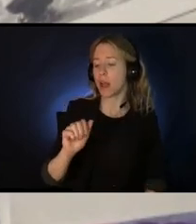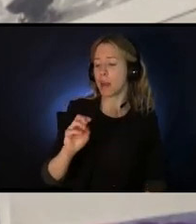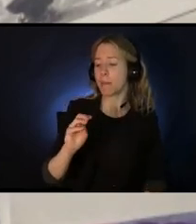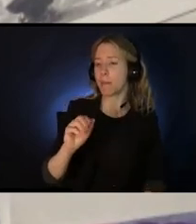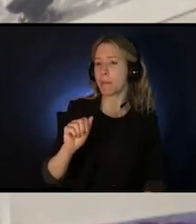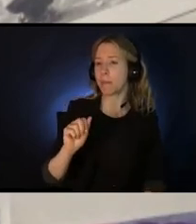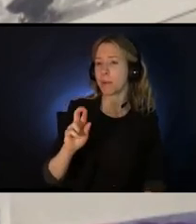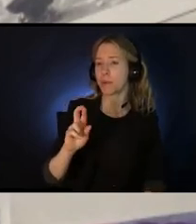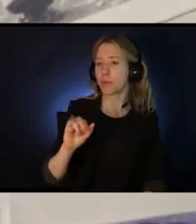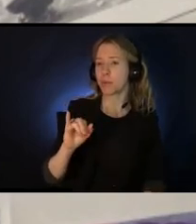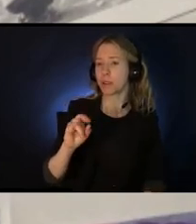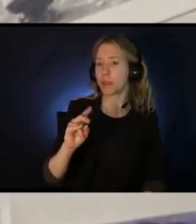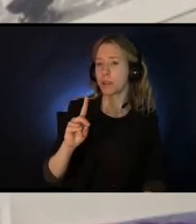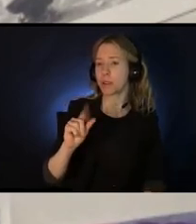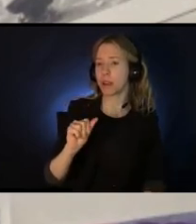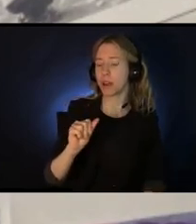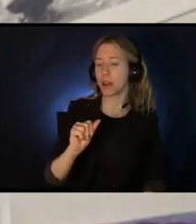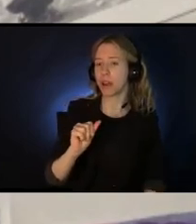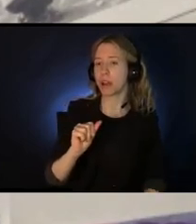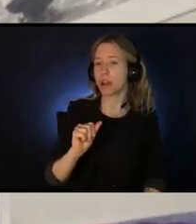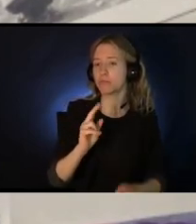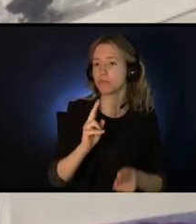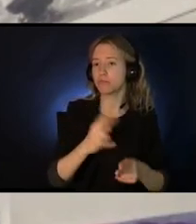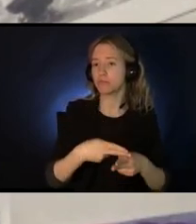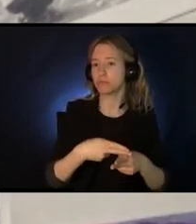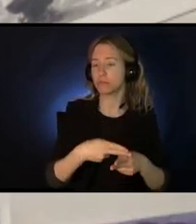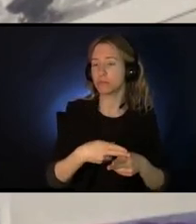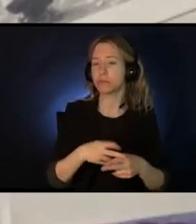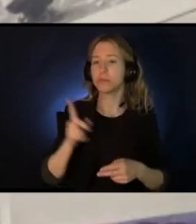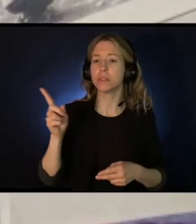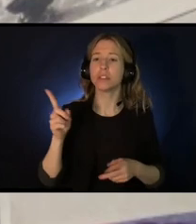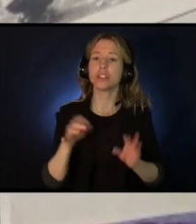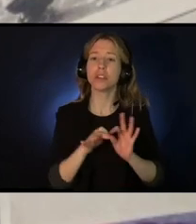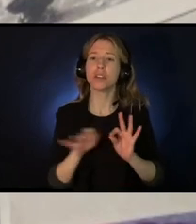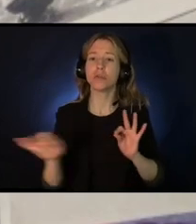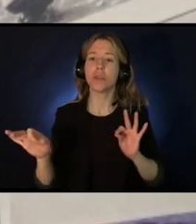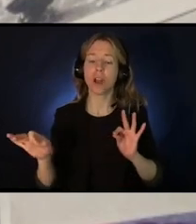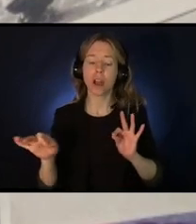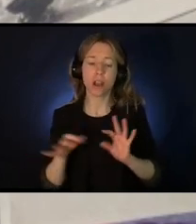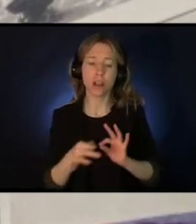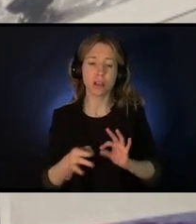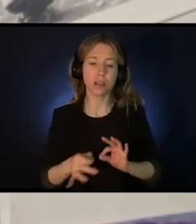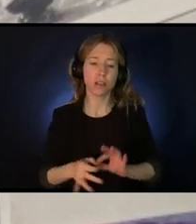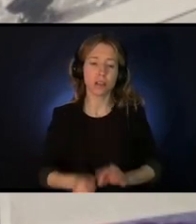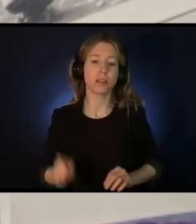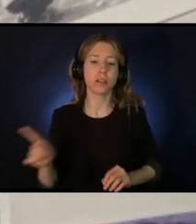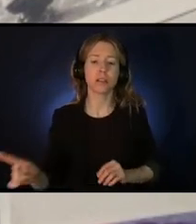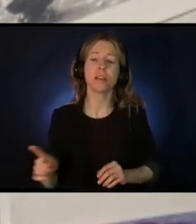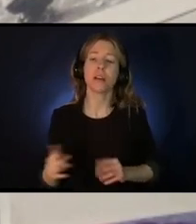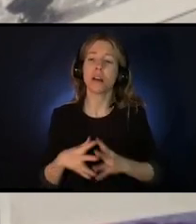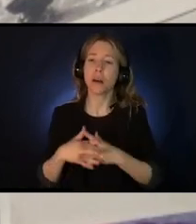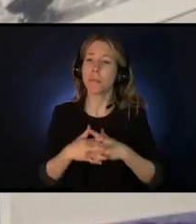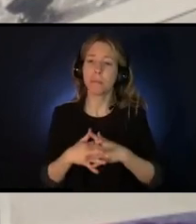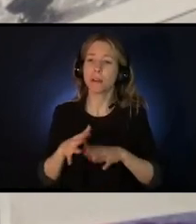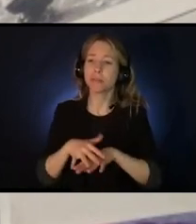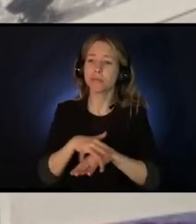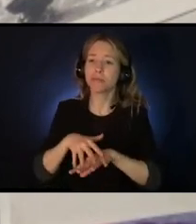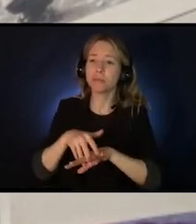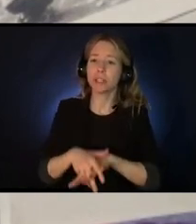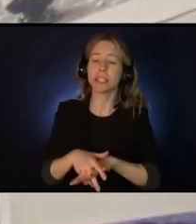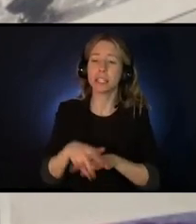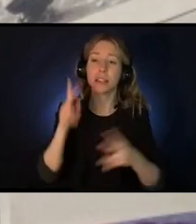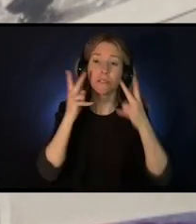says, what defining elements ties American Indian visual artists together with their